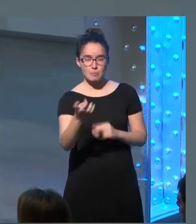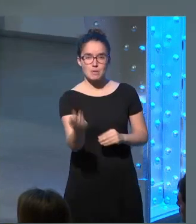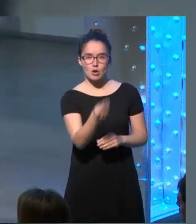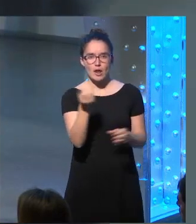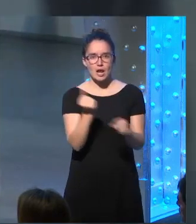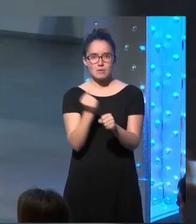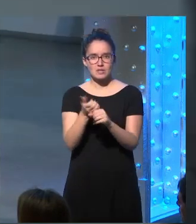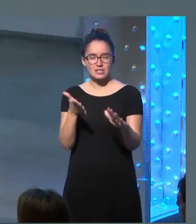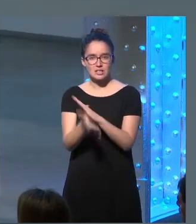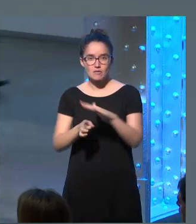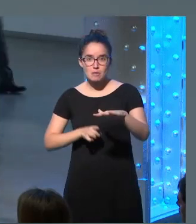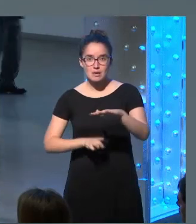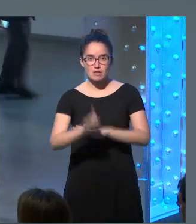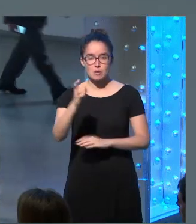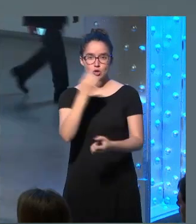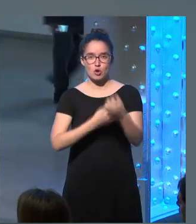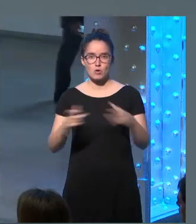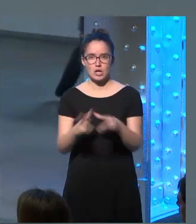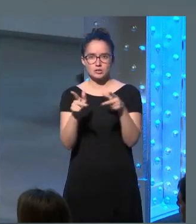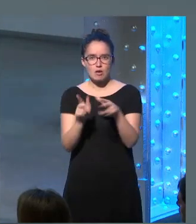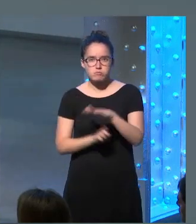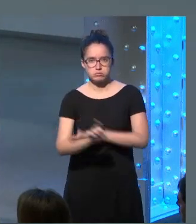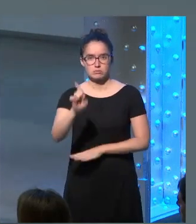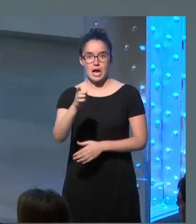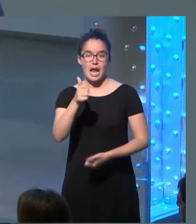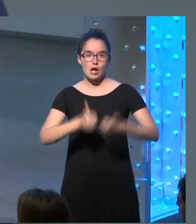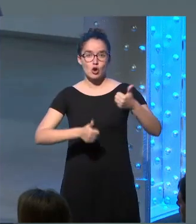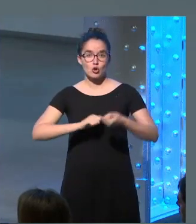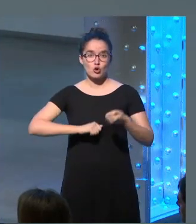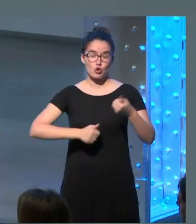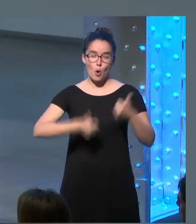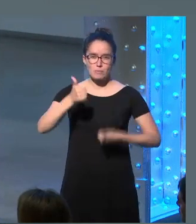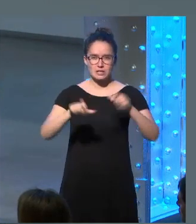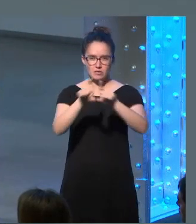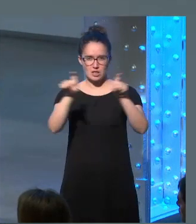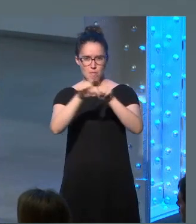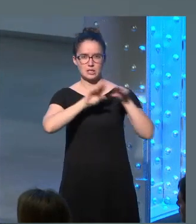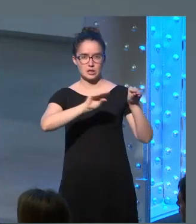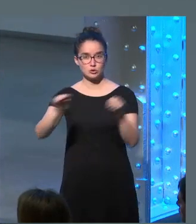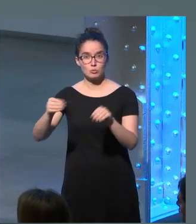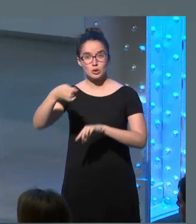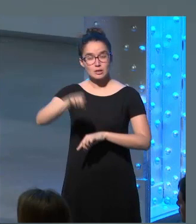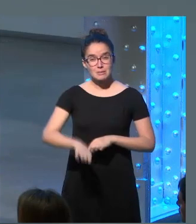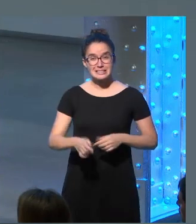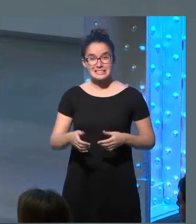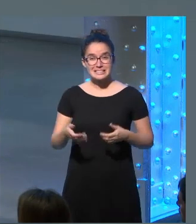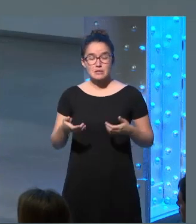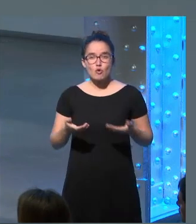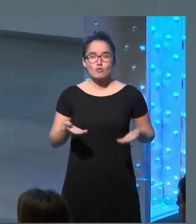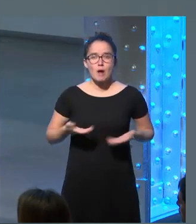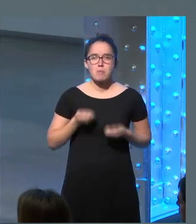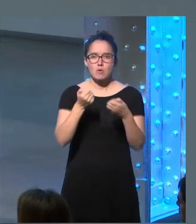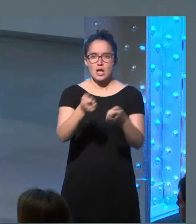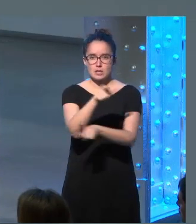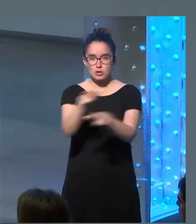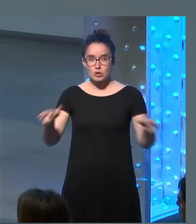America. Improving employability is contributing to the economic growth of society, the competitiveness of the companies, and